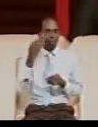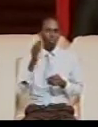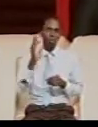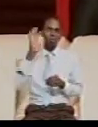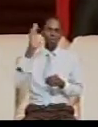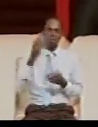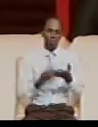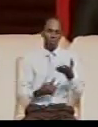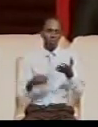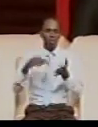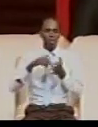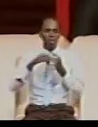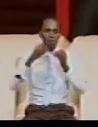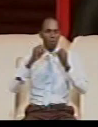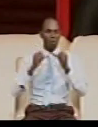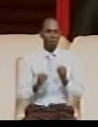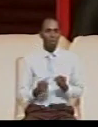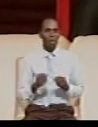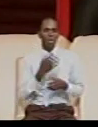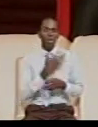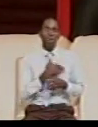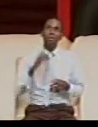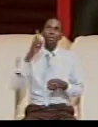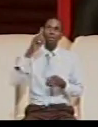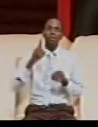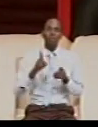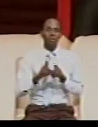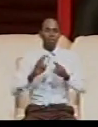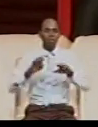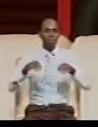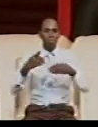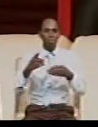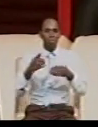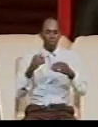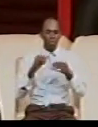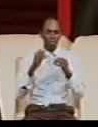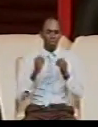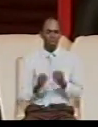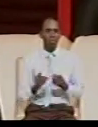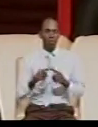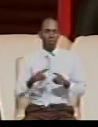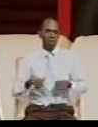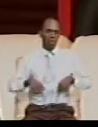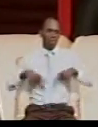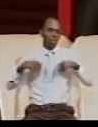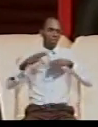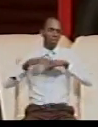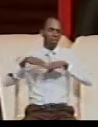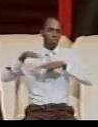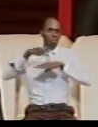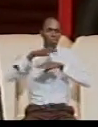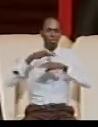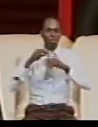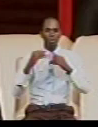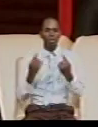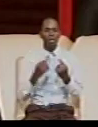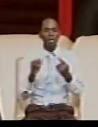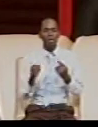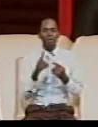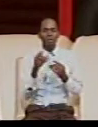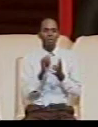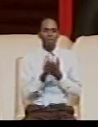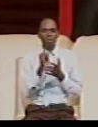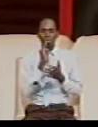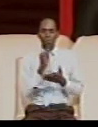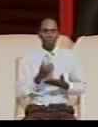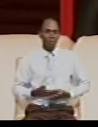resurrection power, he gives you the power to live above sin. Whosoever is born of God